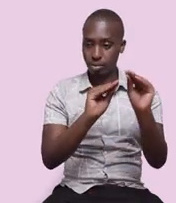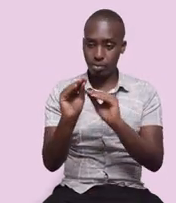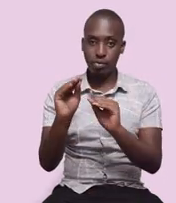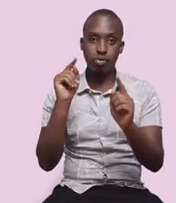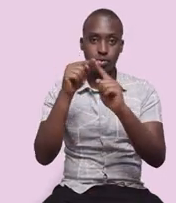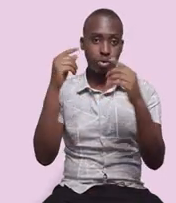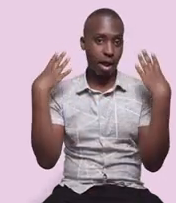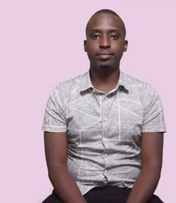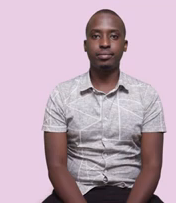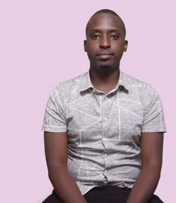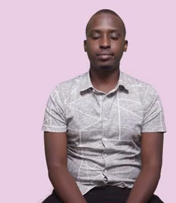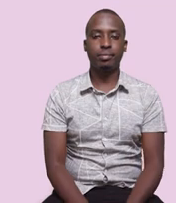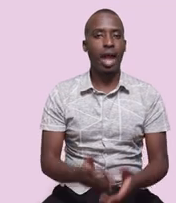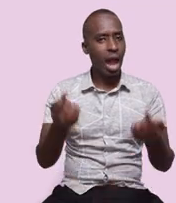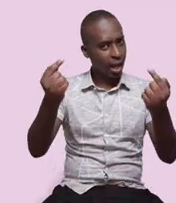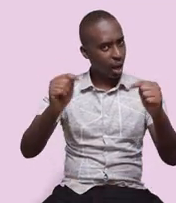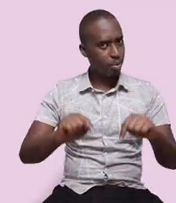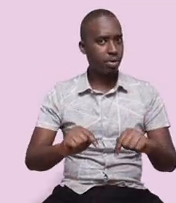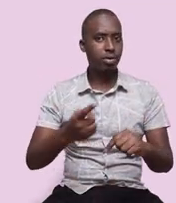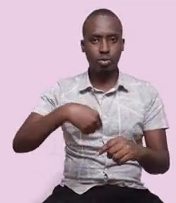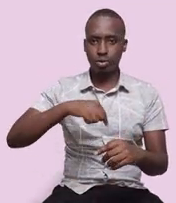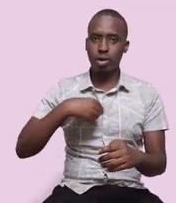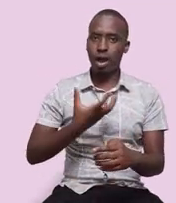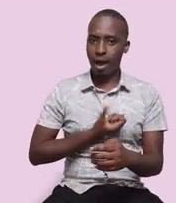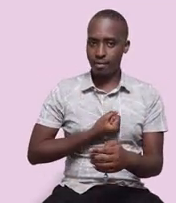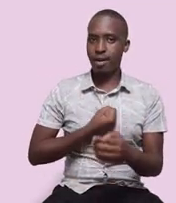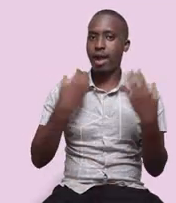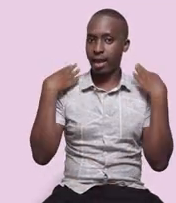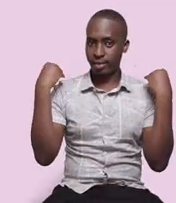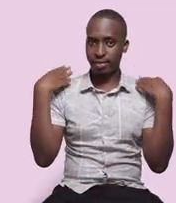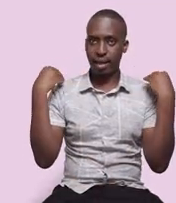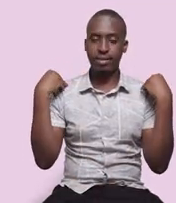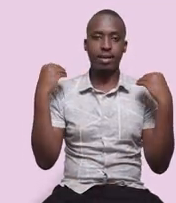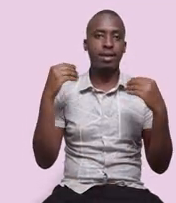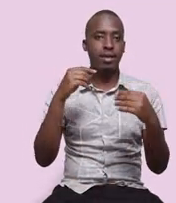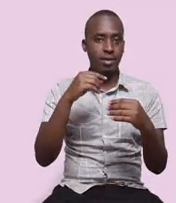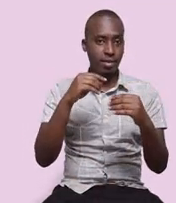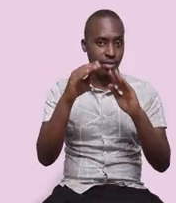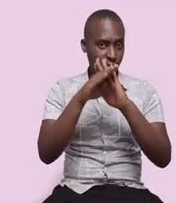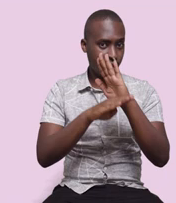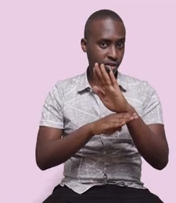to exercise. Come on. We all have the exercise session.